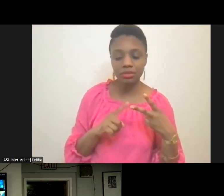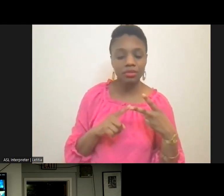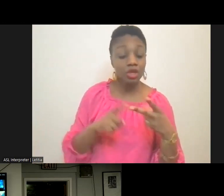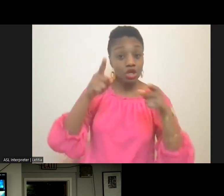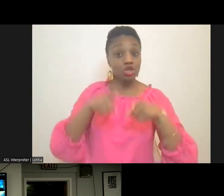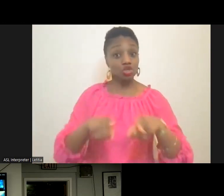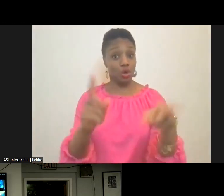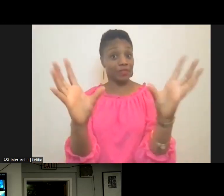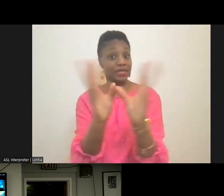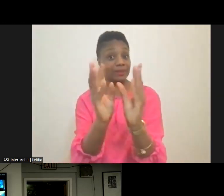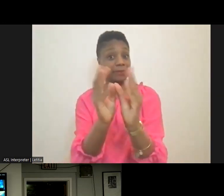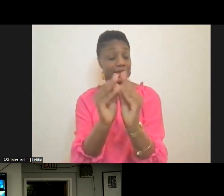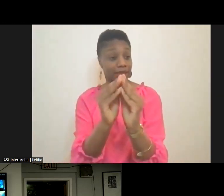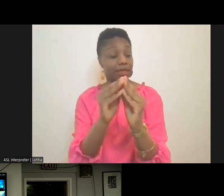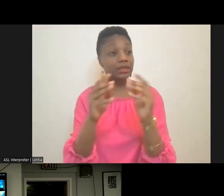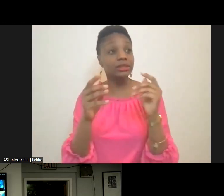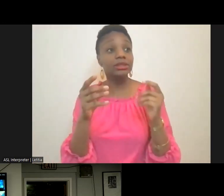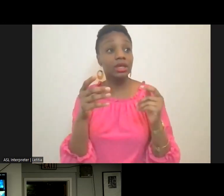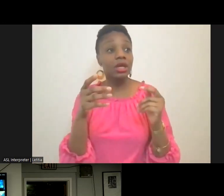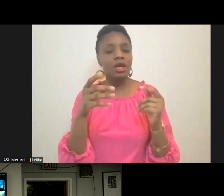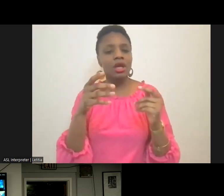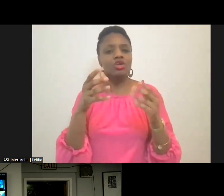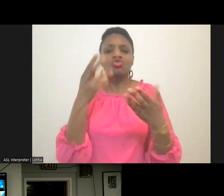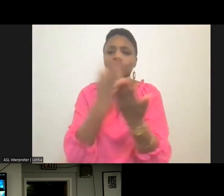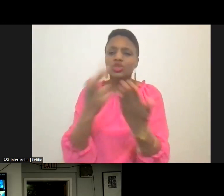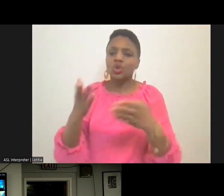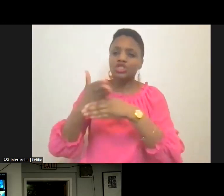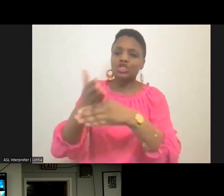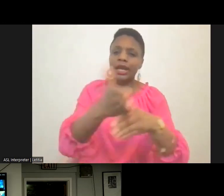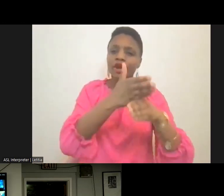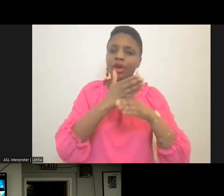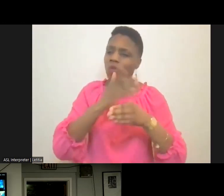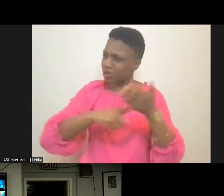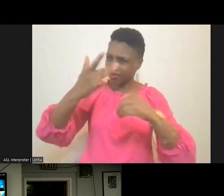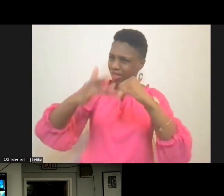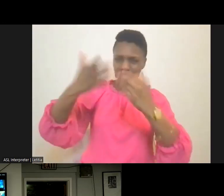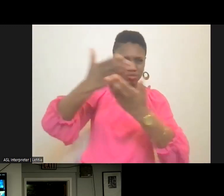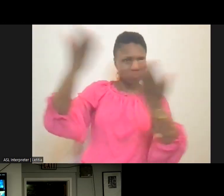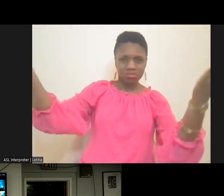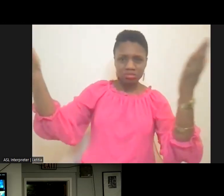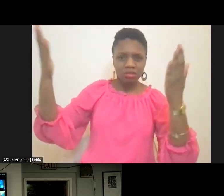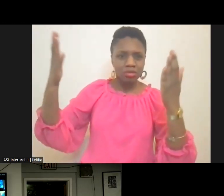sessions, point people to the resources that are available through